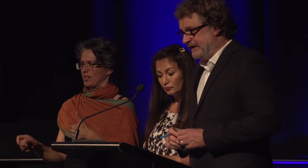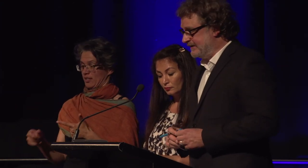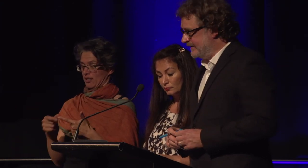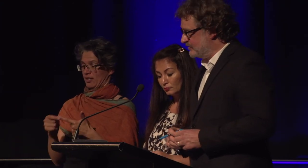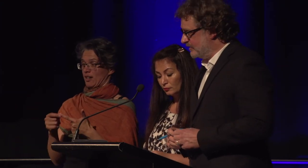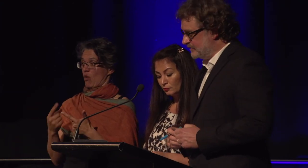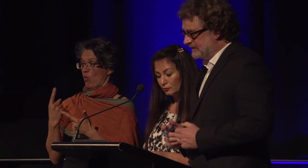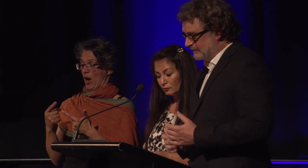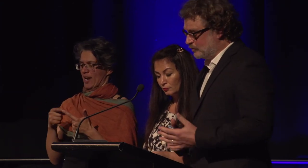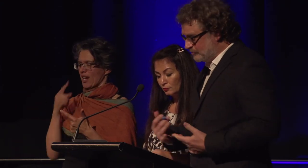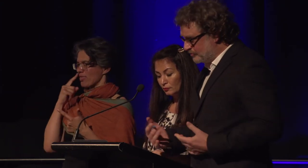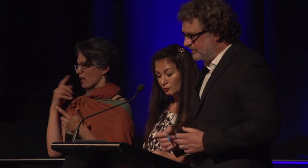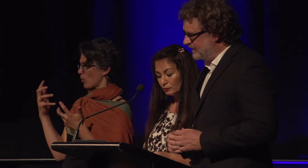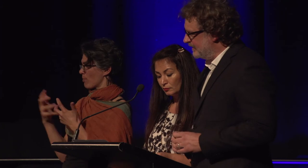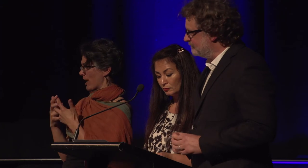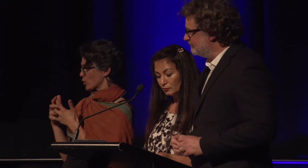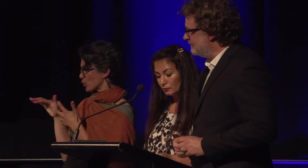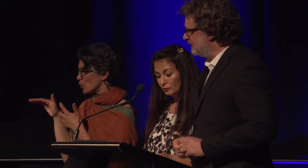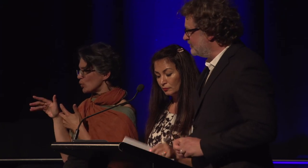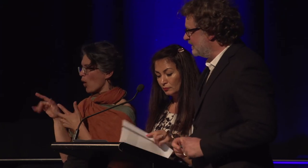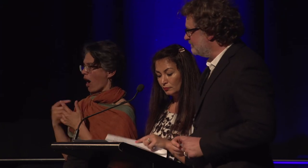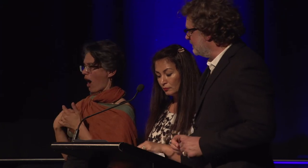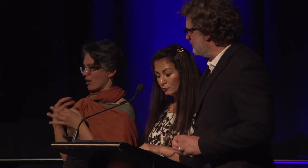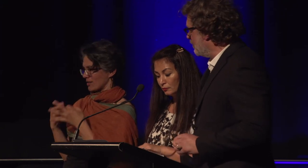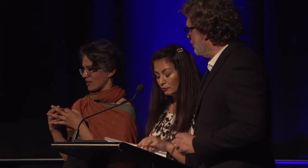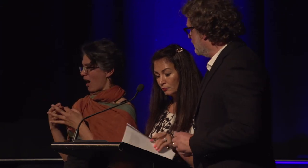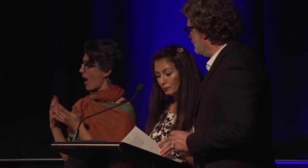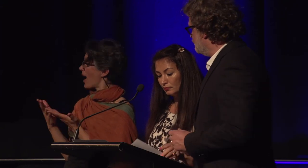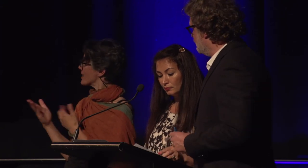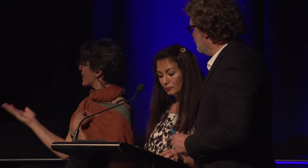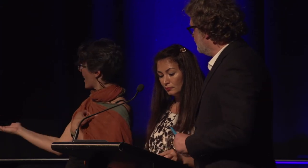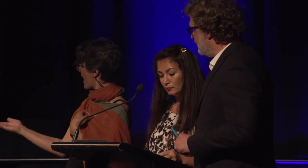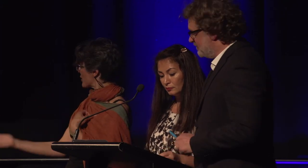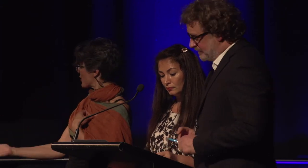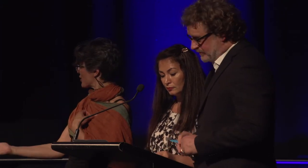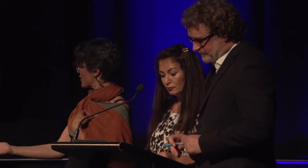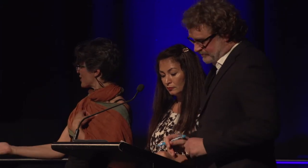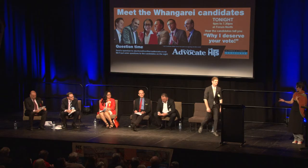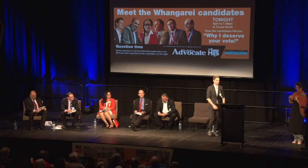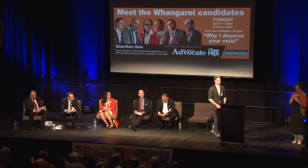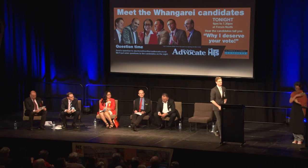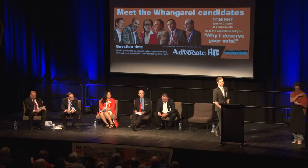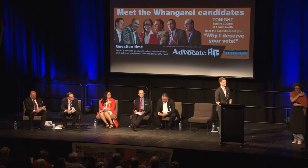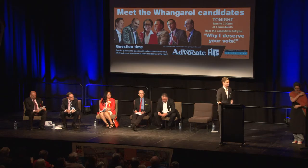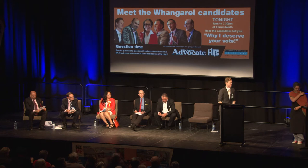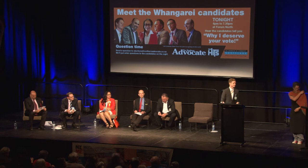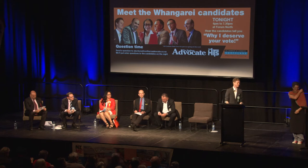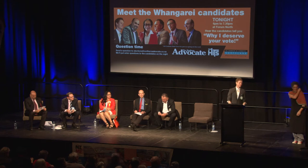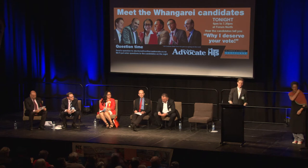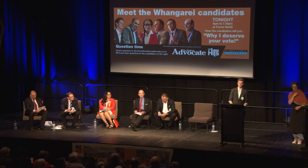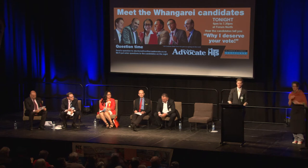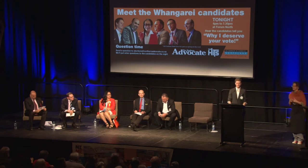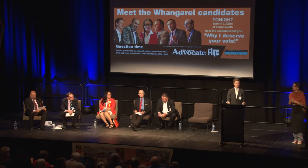particular candidate. So we'll see how that plays out. But Mr. Holwell, if you could join us on stage, that'd be wonderful.